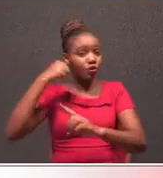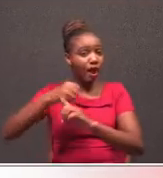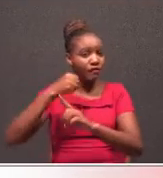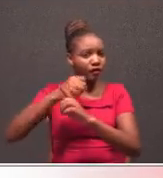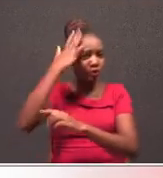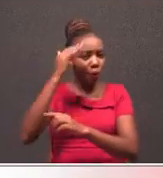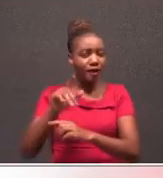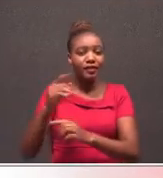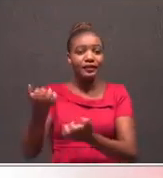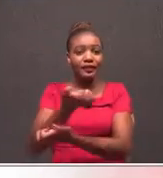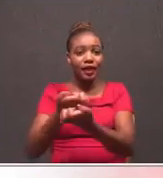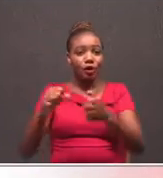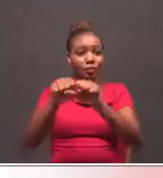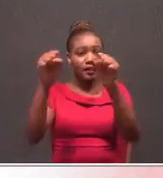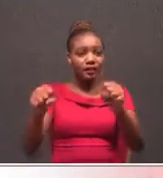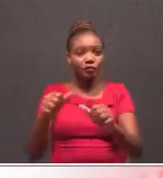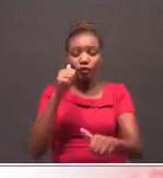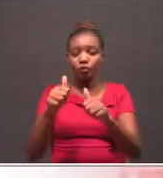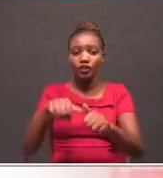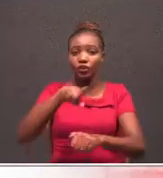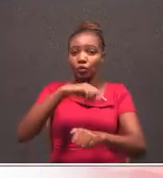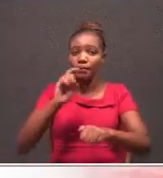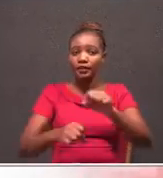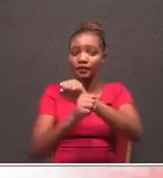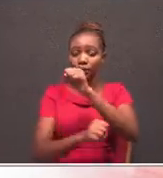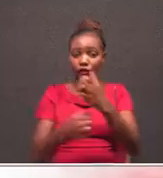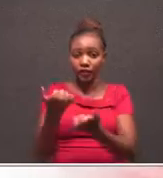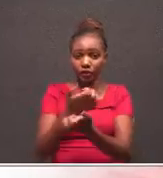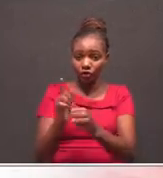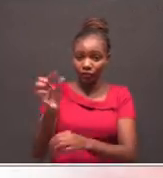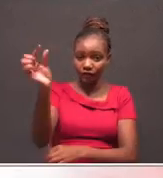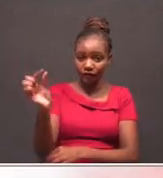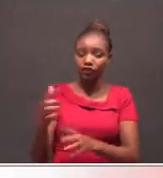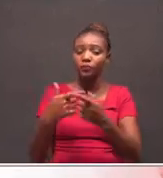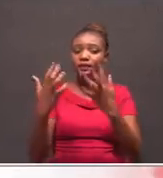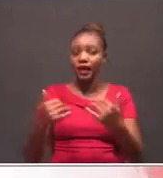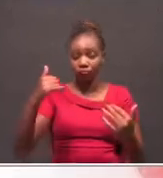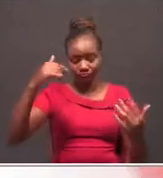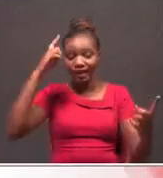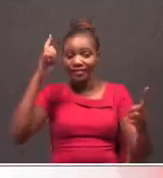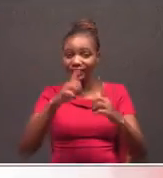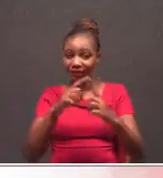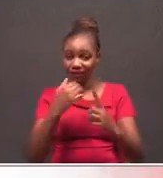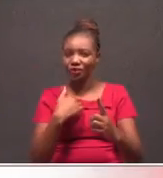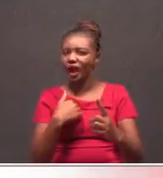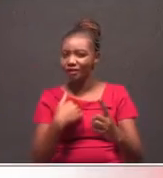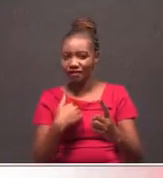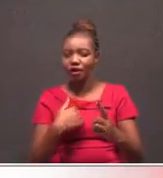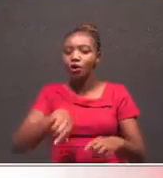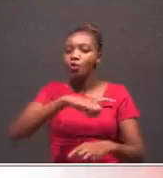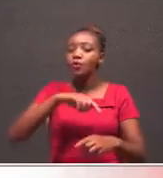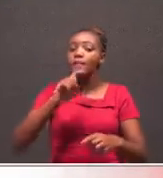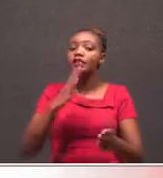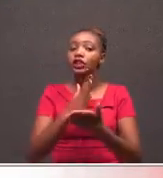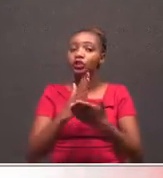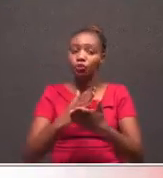an economic system that is supposed to boost the economy of this region. But with the tragedy that comes along with it, we should also look